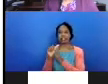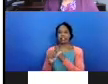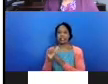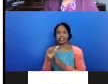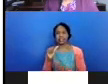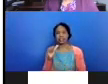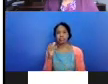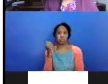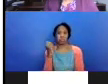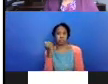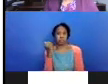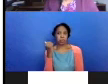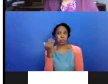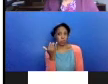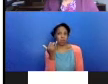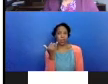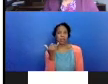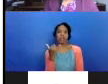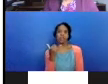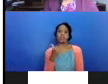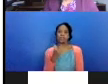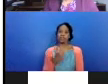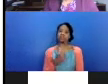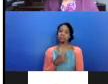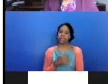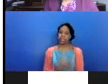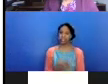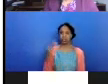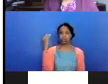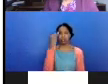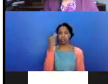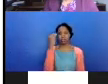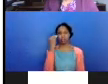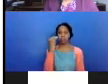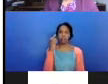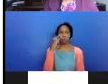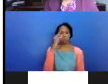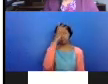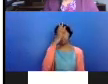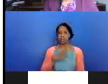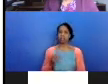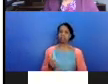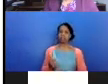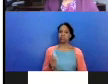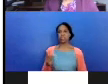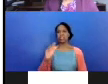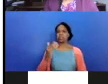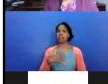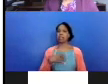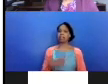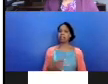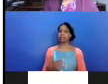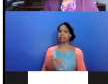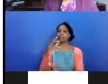men actually that the violence was simply working for the men, and that maybe some of them even liked